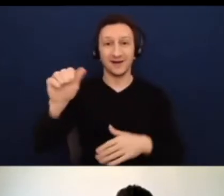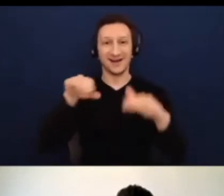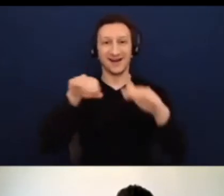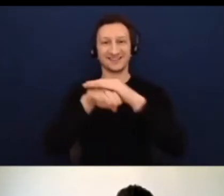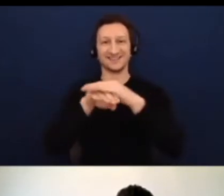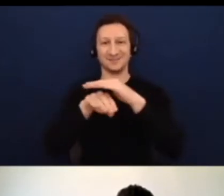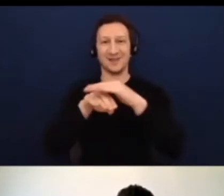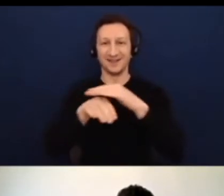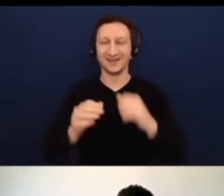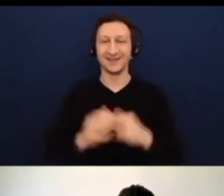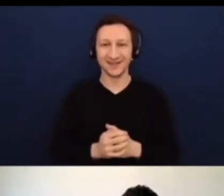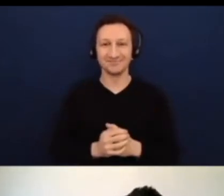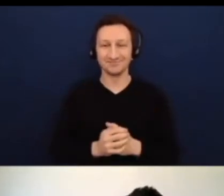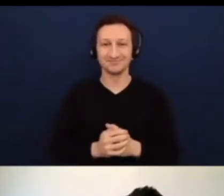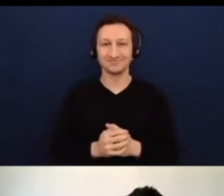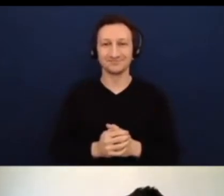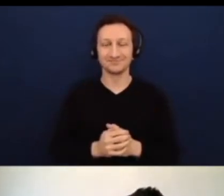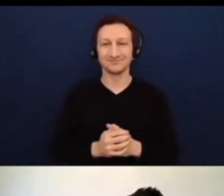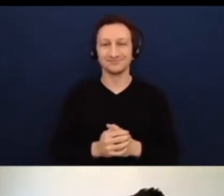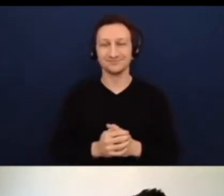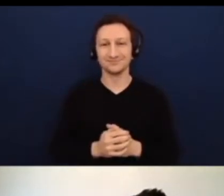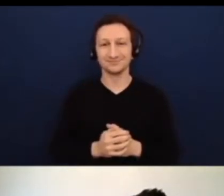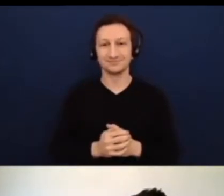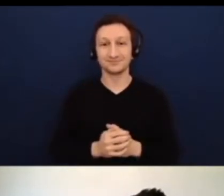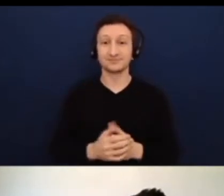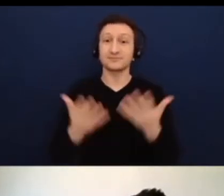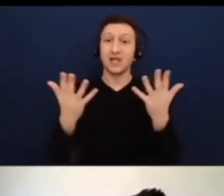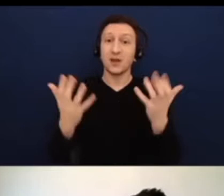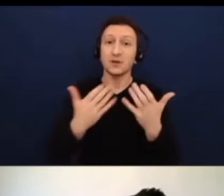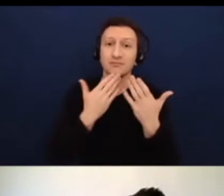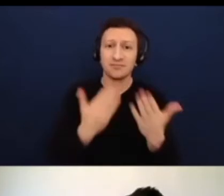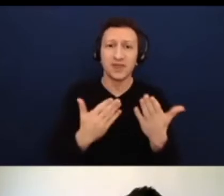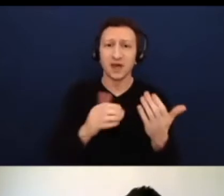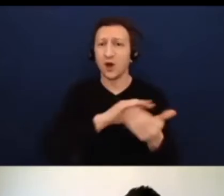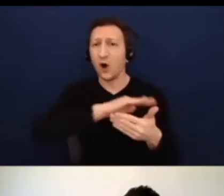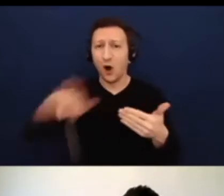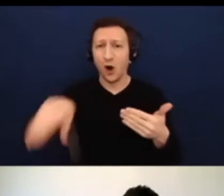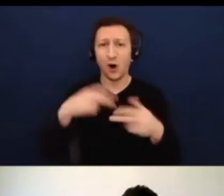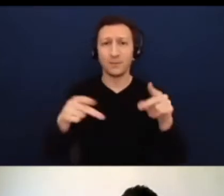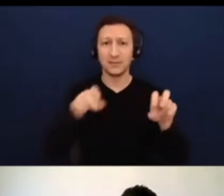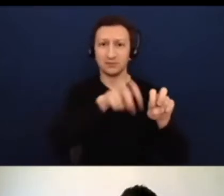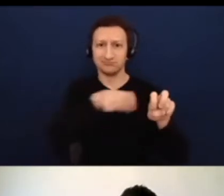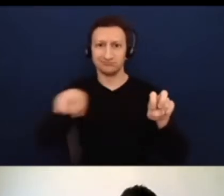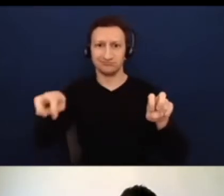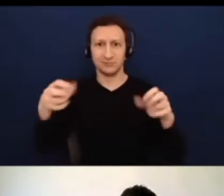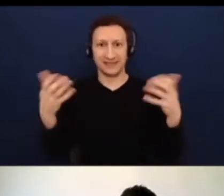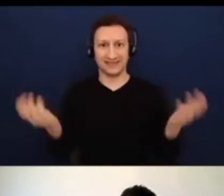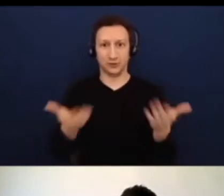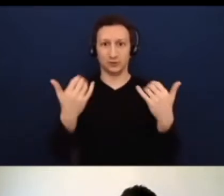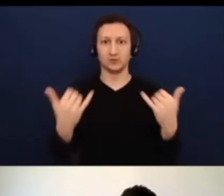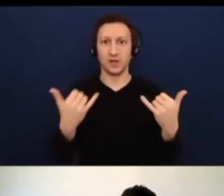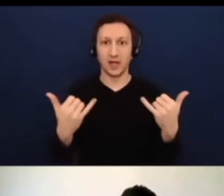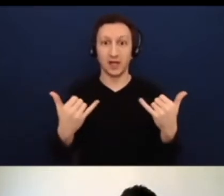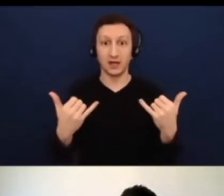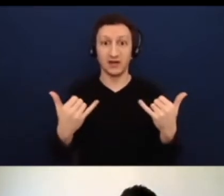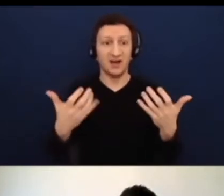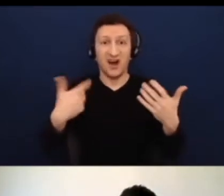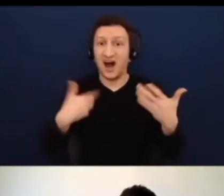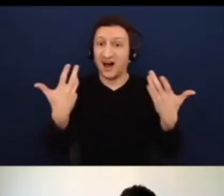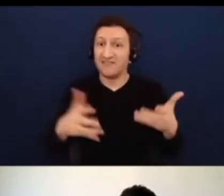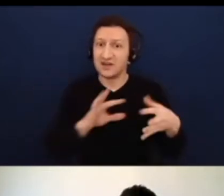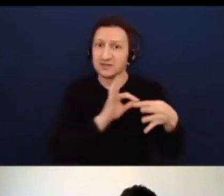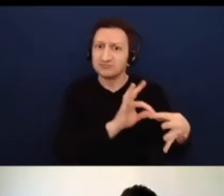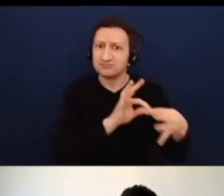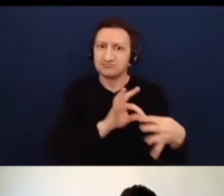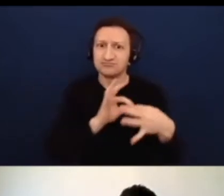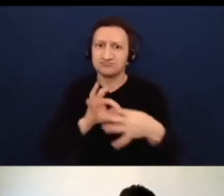our careers and in the media industry. And I want to thank all of my panelists because I have personally collaborated with everyone on this panel